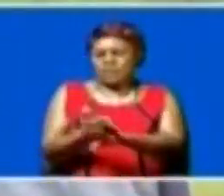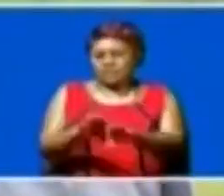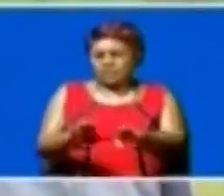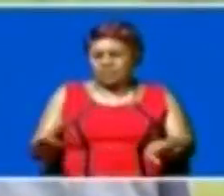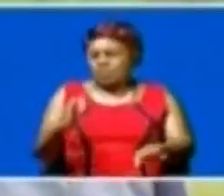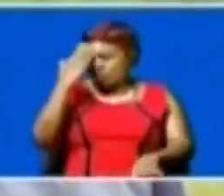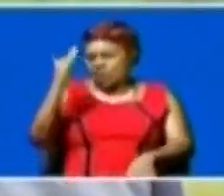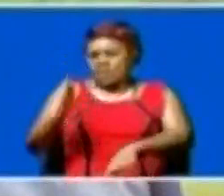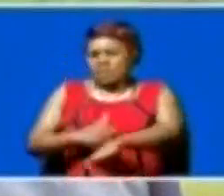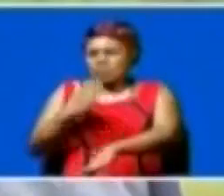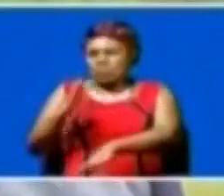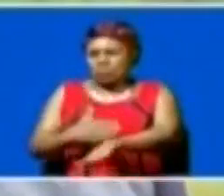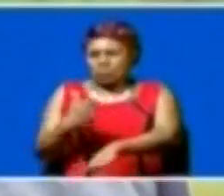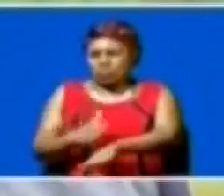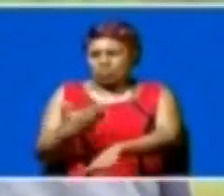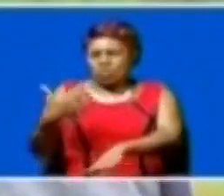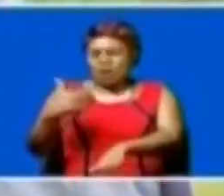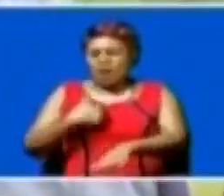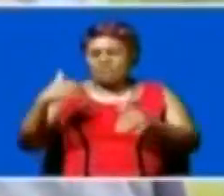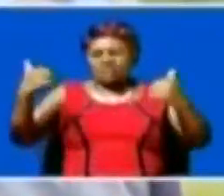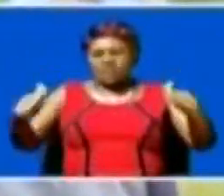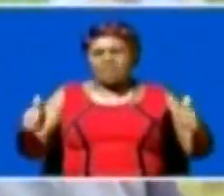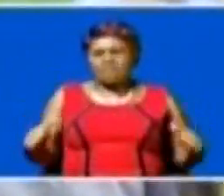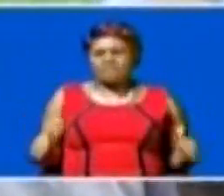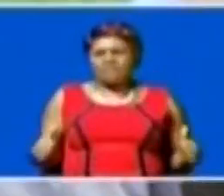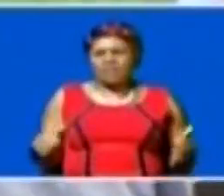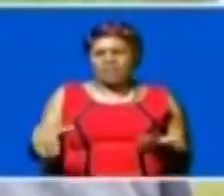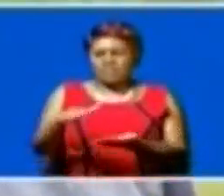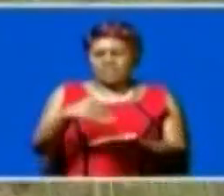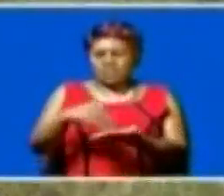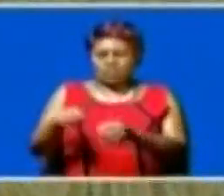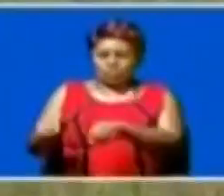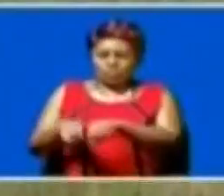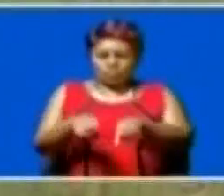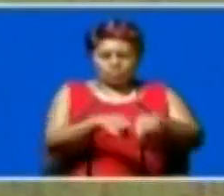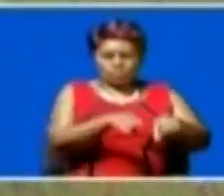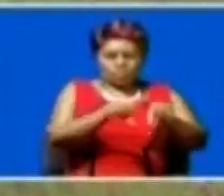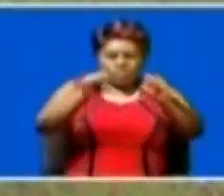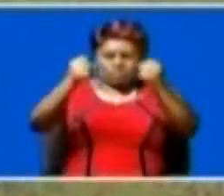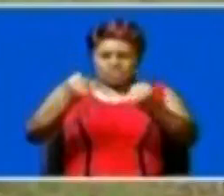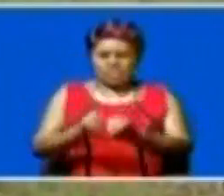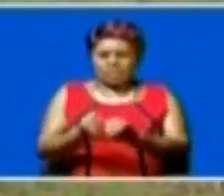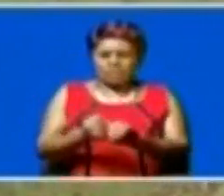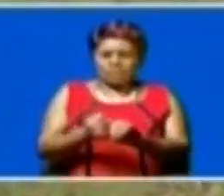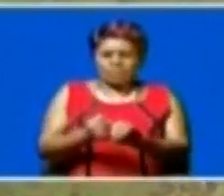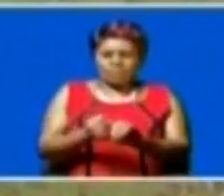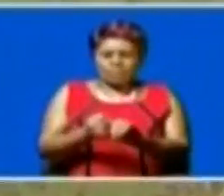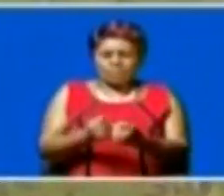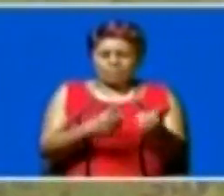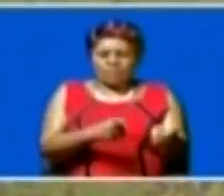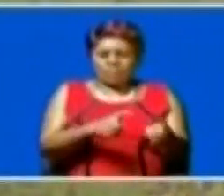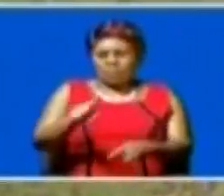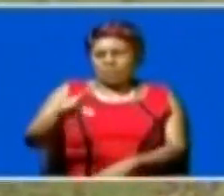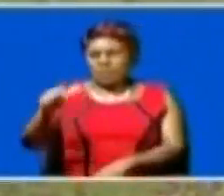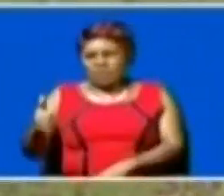being, Kikuyu have never had a central sewer system. It is a blame game, even as it emerges